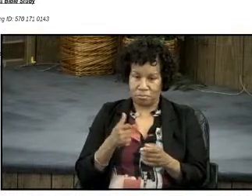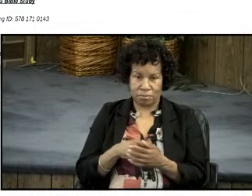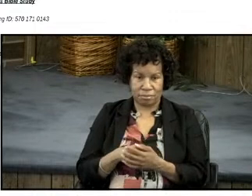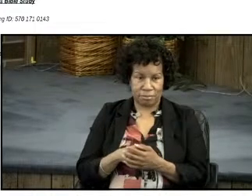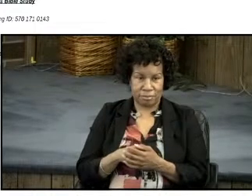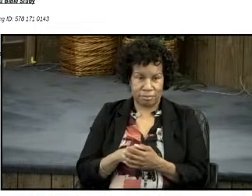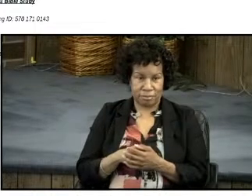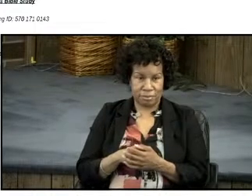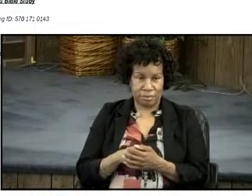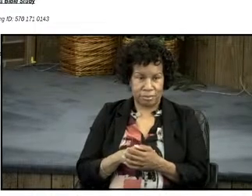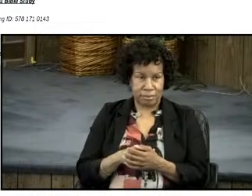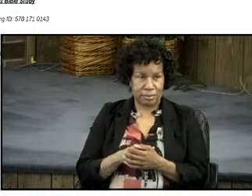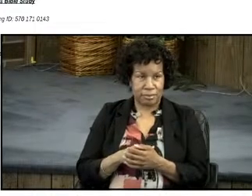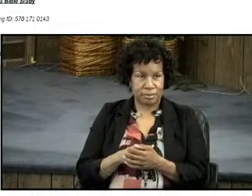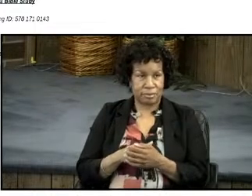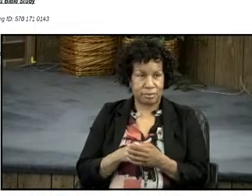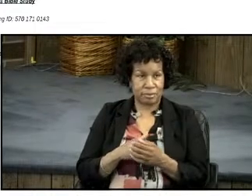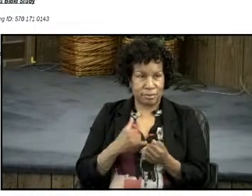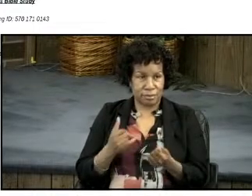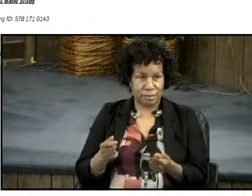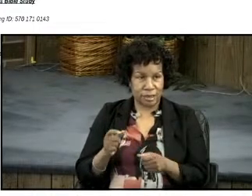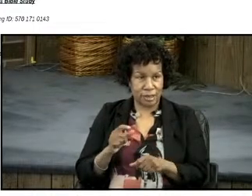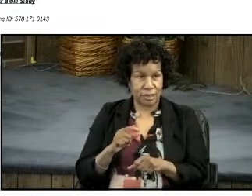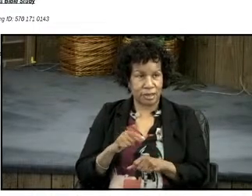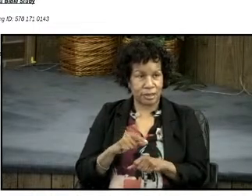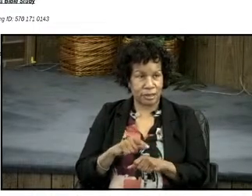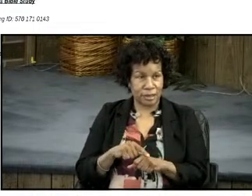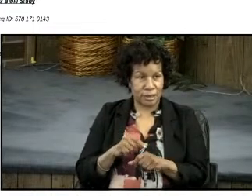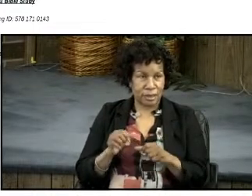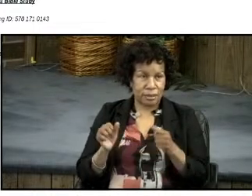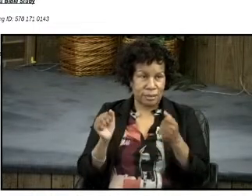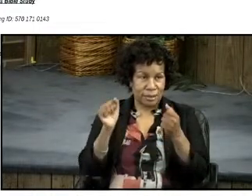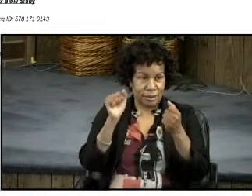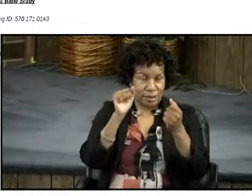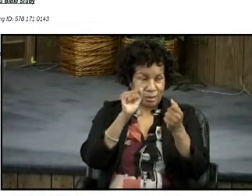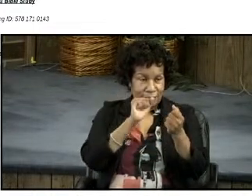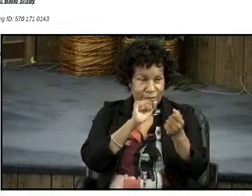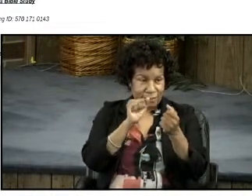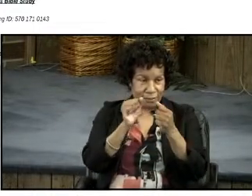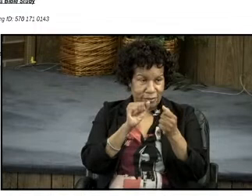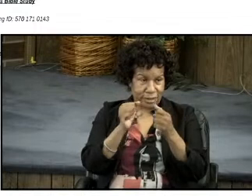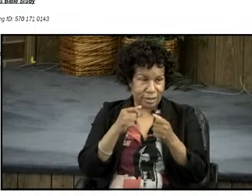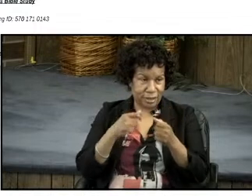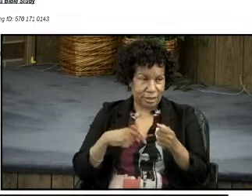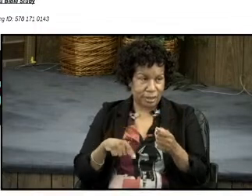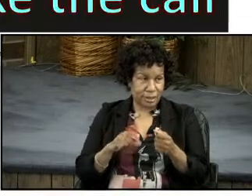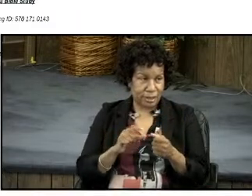Ooh, now that it's time to fight, I sure wish that I would have been paying attention.